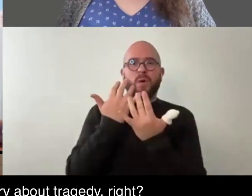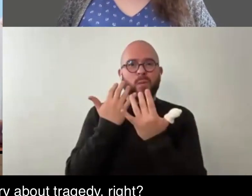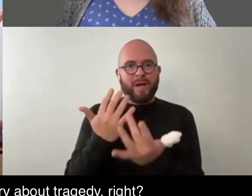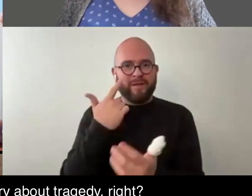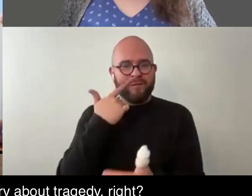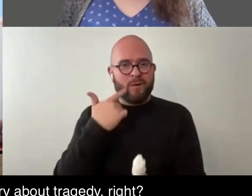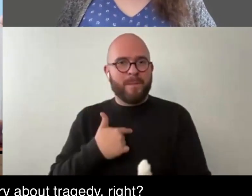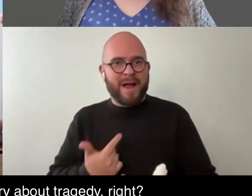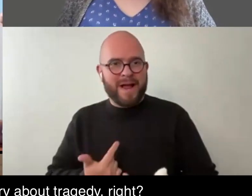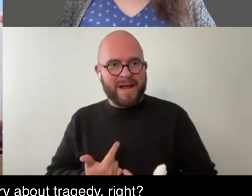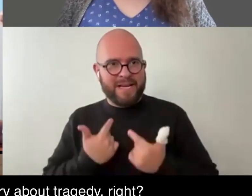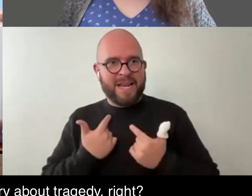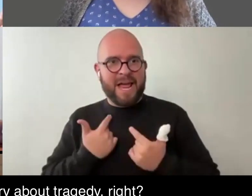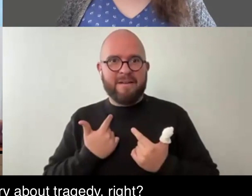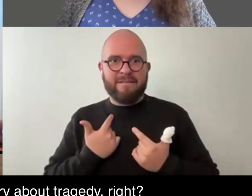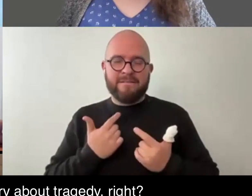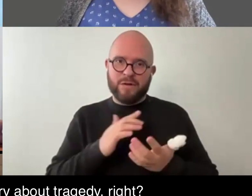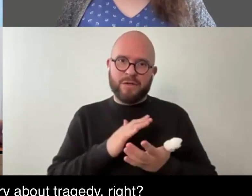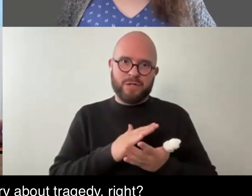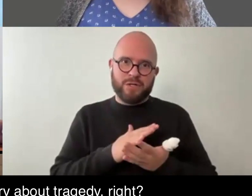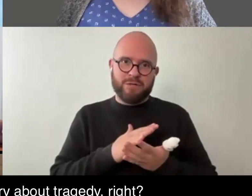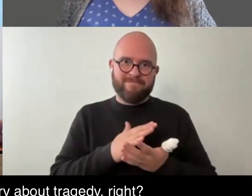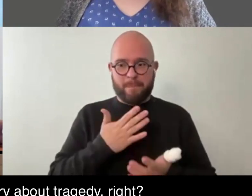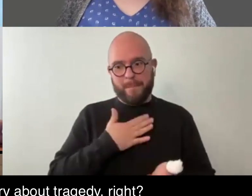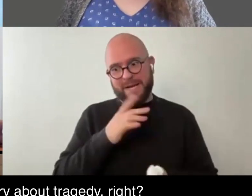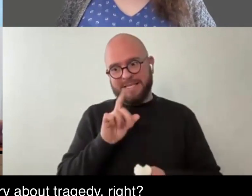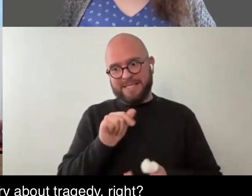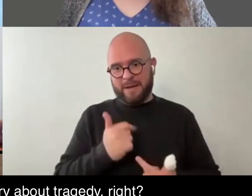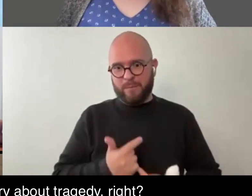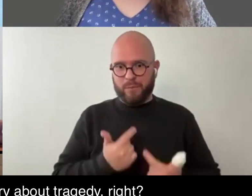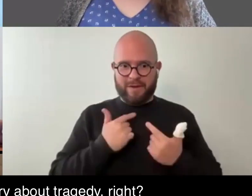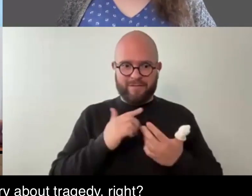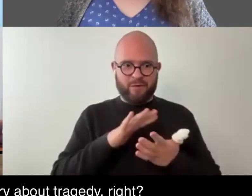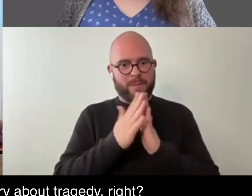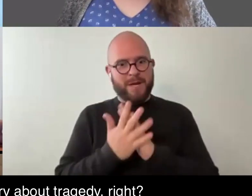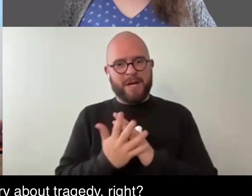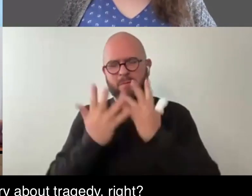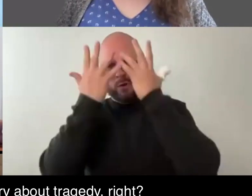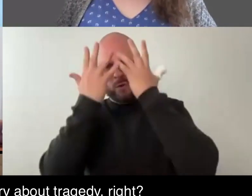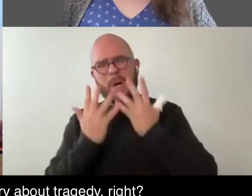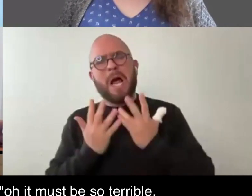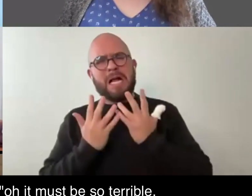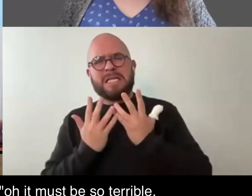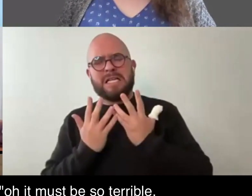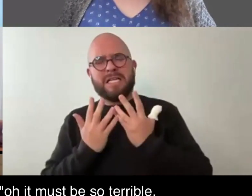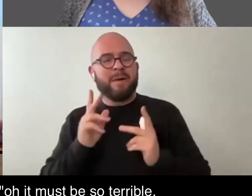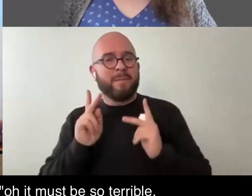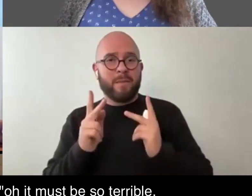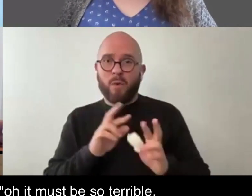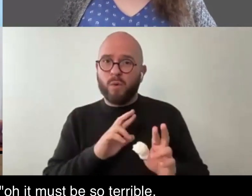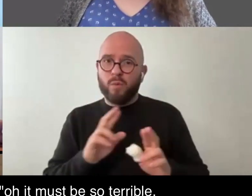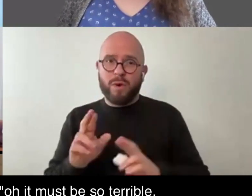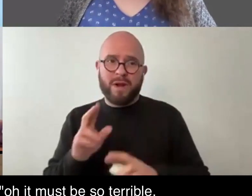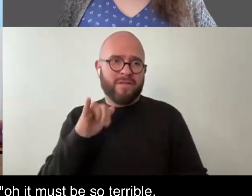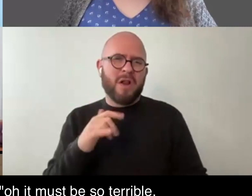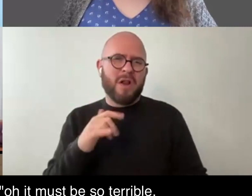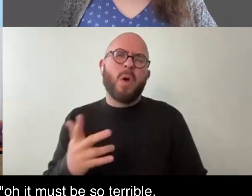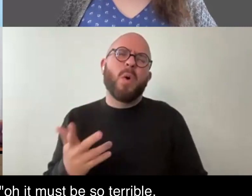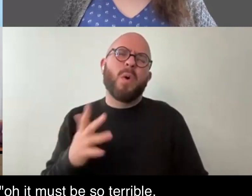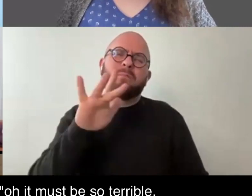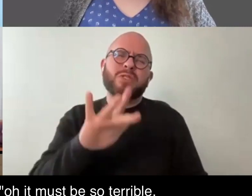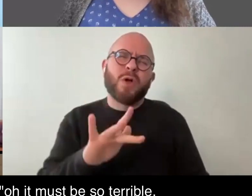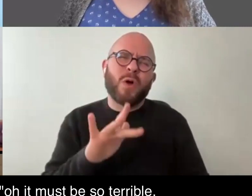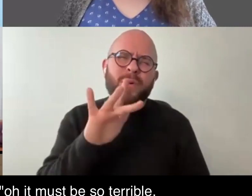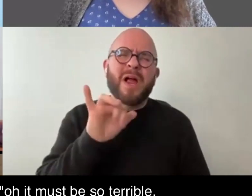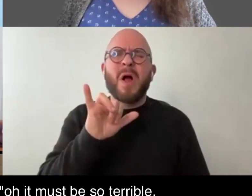into a story about tragedy, right? People are like so ready with the tragedy story, right? Or the, oh, I'm so sorry. Oh, it must be